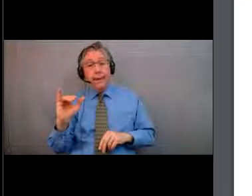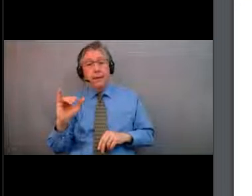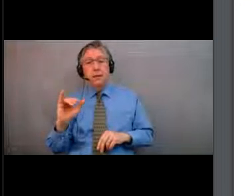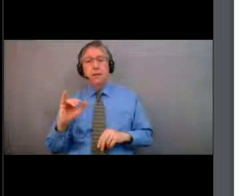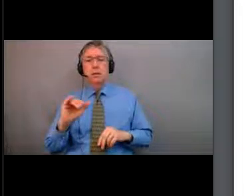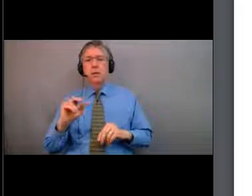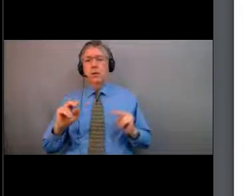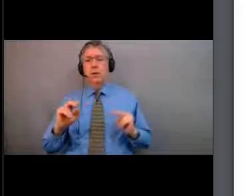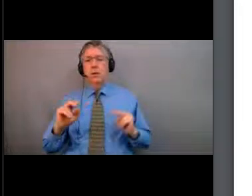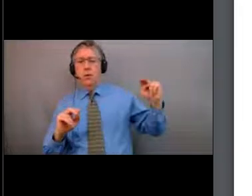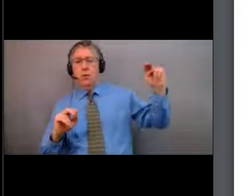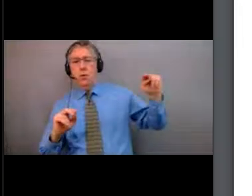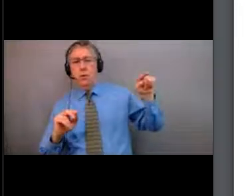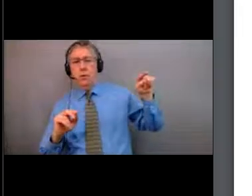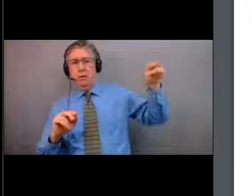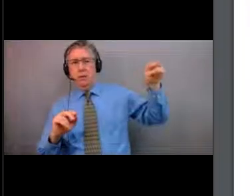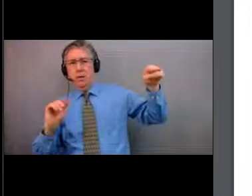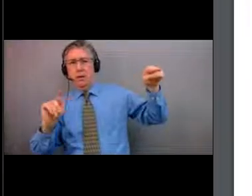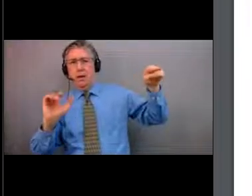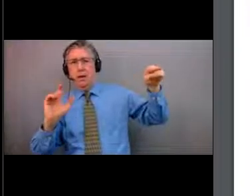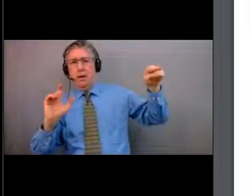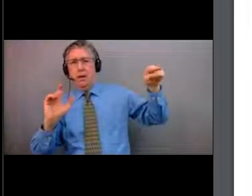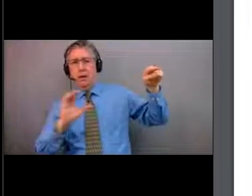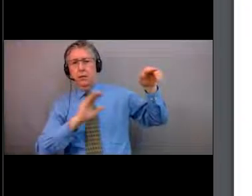North Atlantic. Next slide, please.